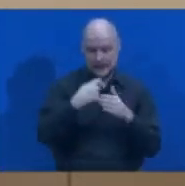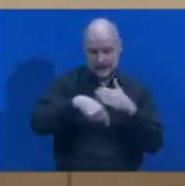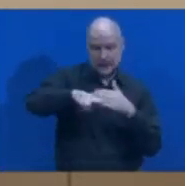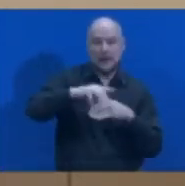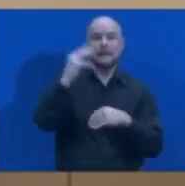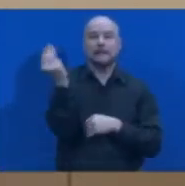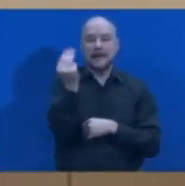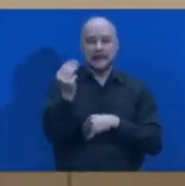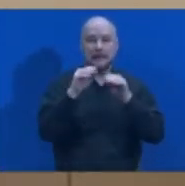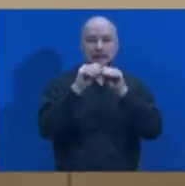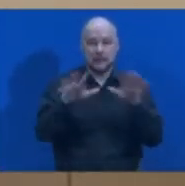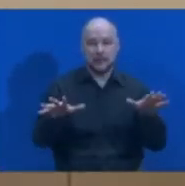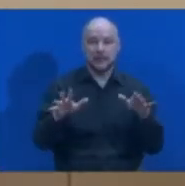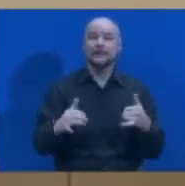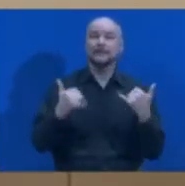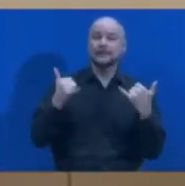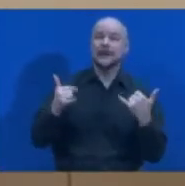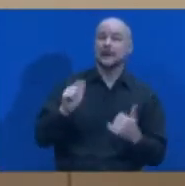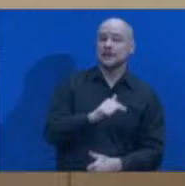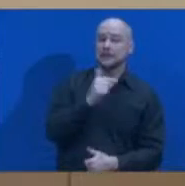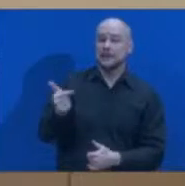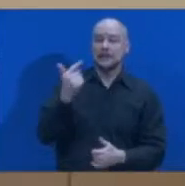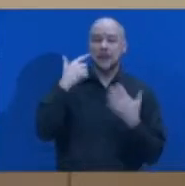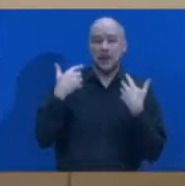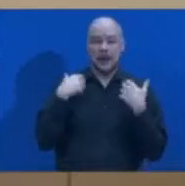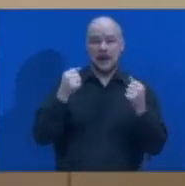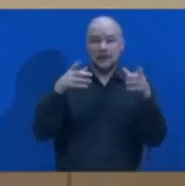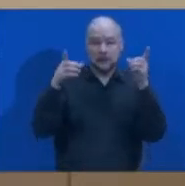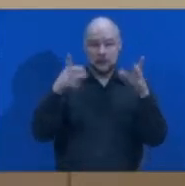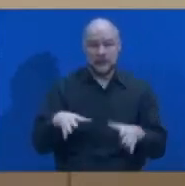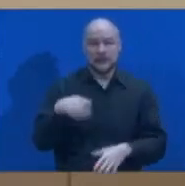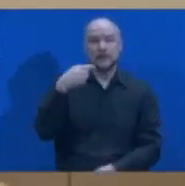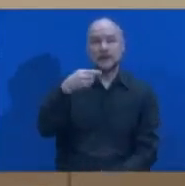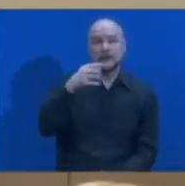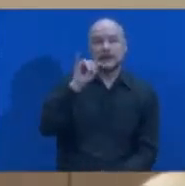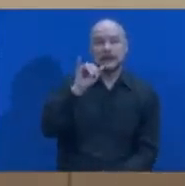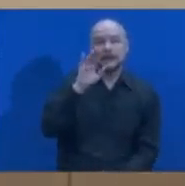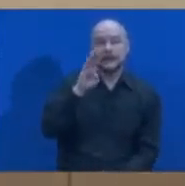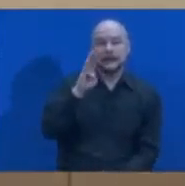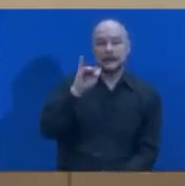And with that, I will turn it over to Gibbie Harris for a public health update. Thank you.